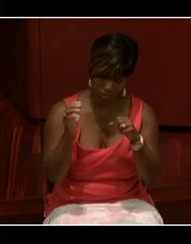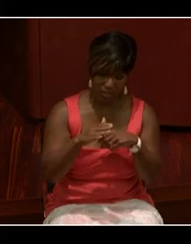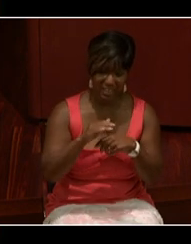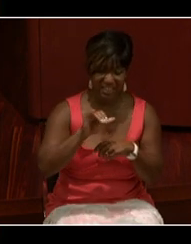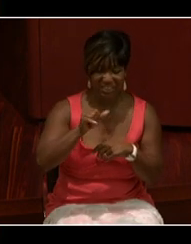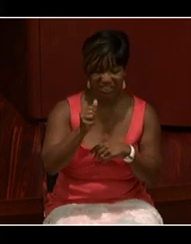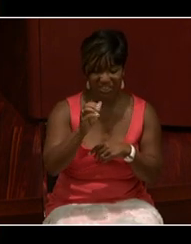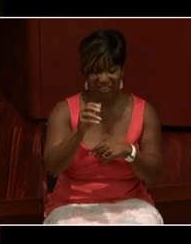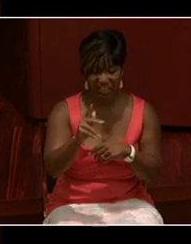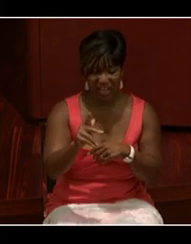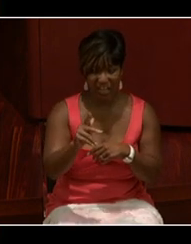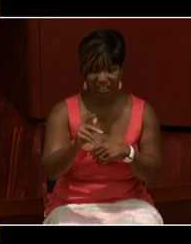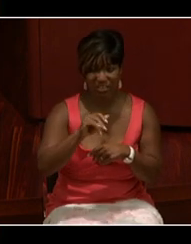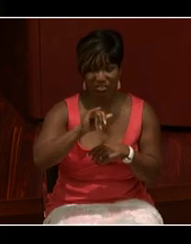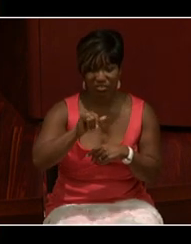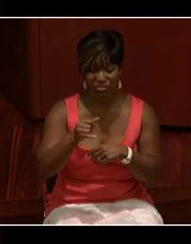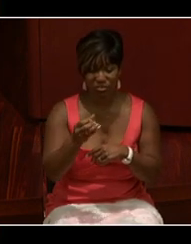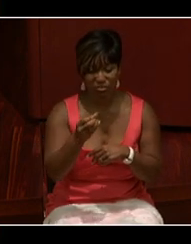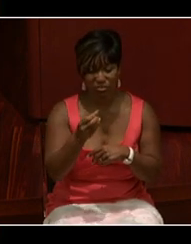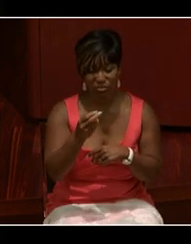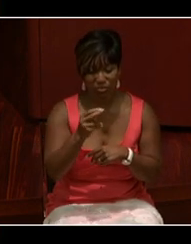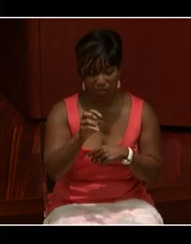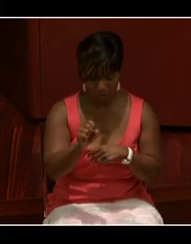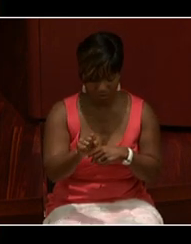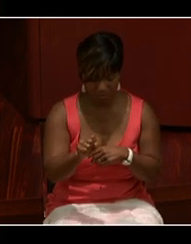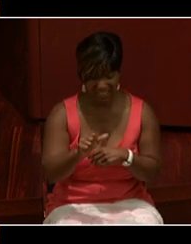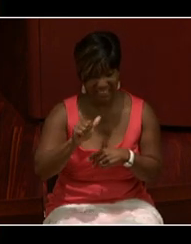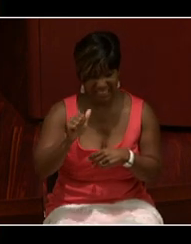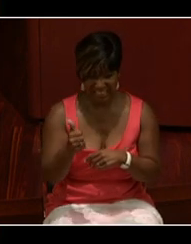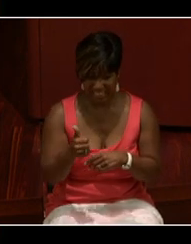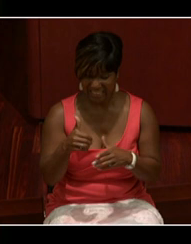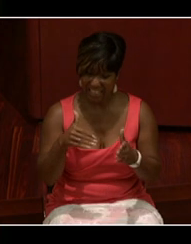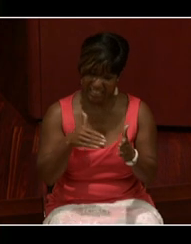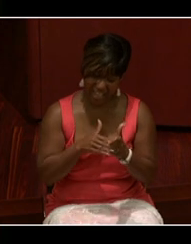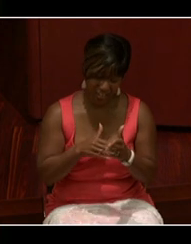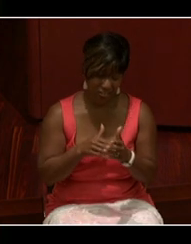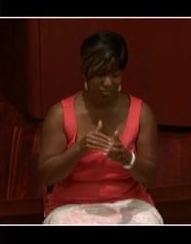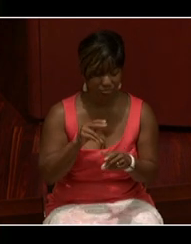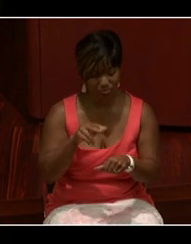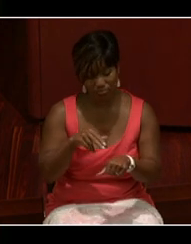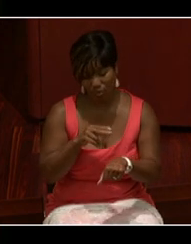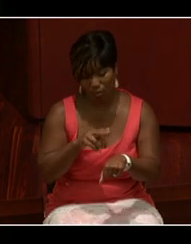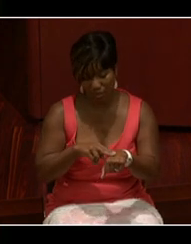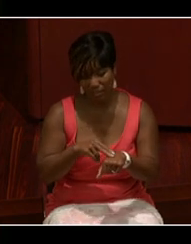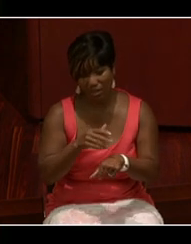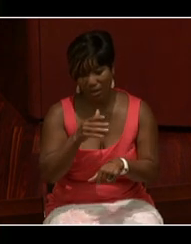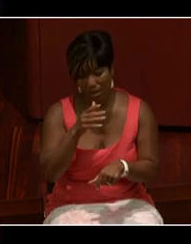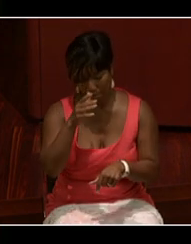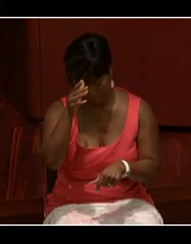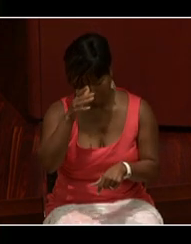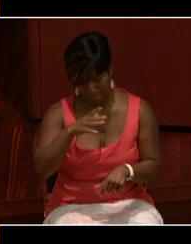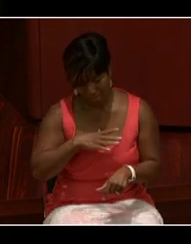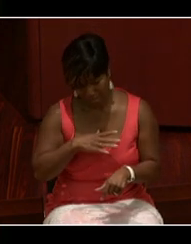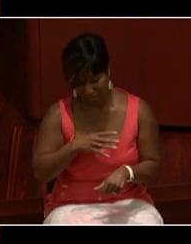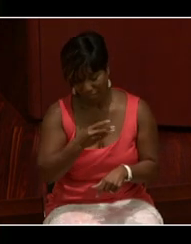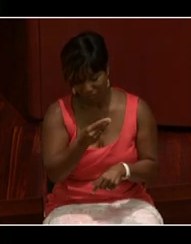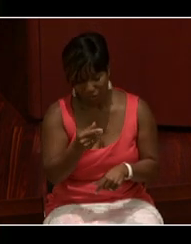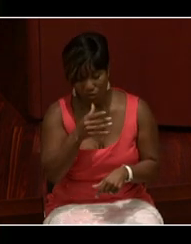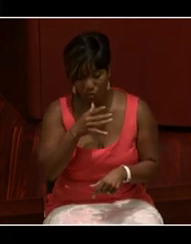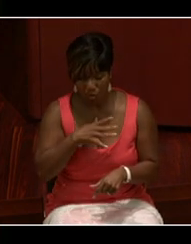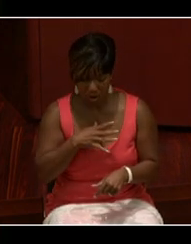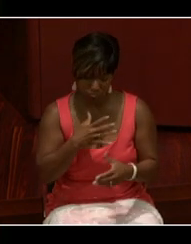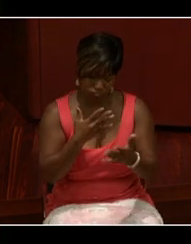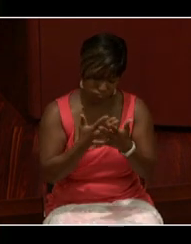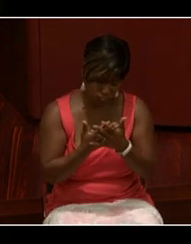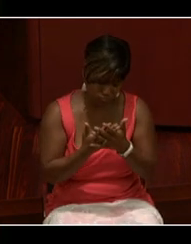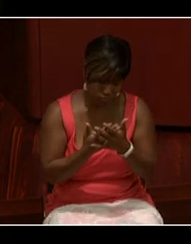Johnson. Lesser known are the tens of thousands of ordinary men, and about a dozen women, incarcerated for periods from a